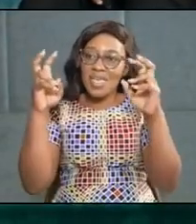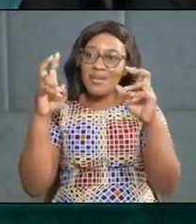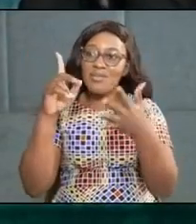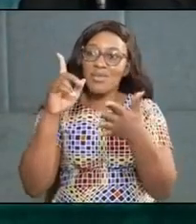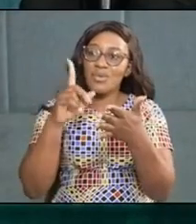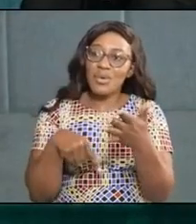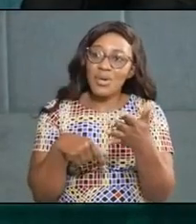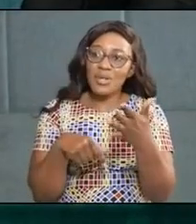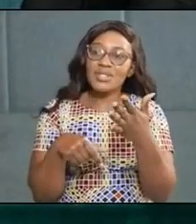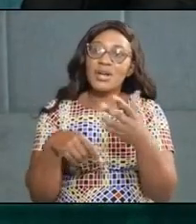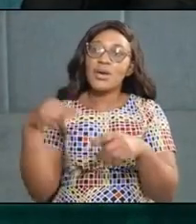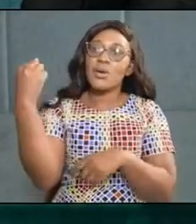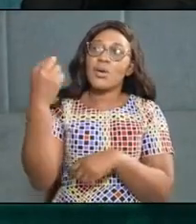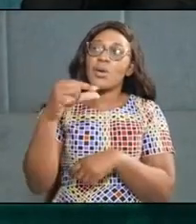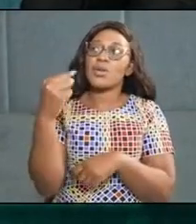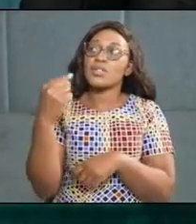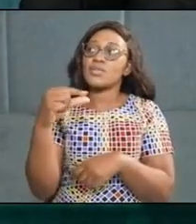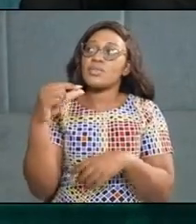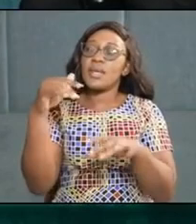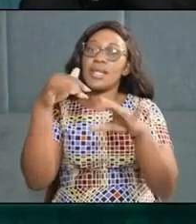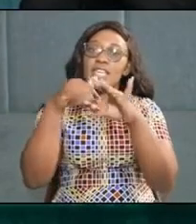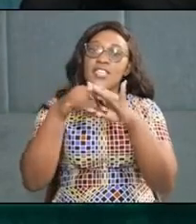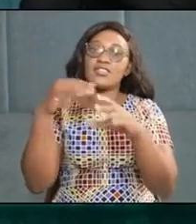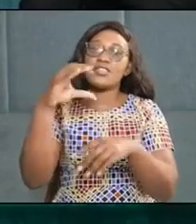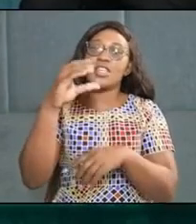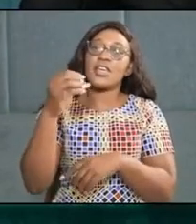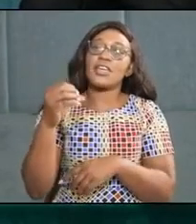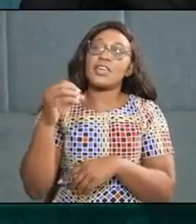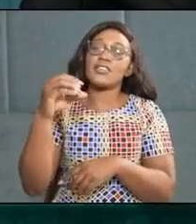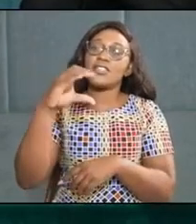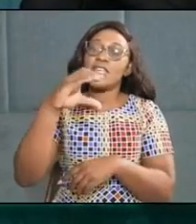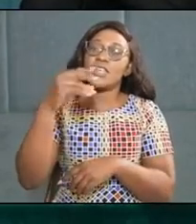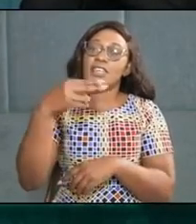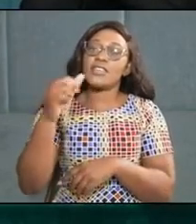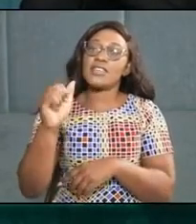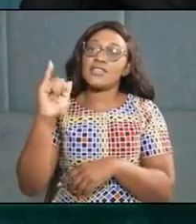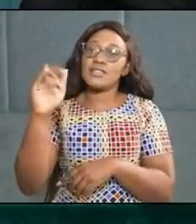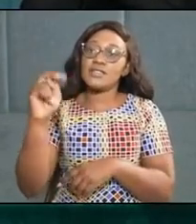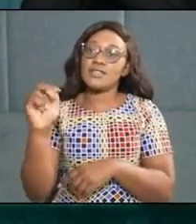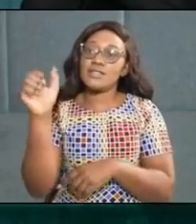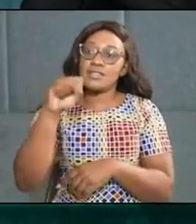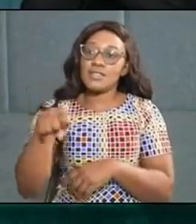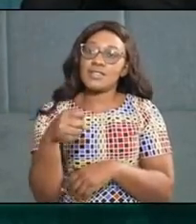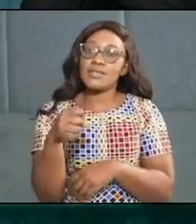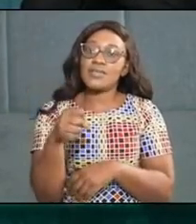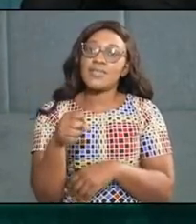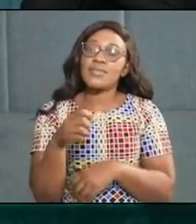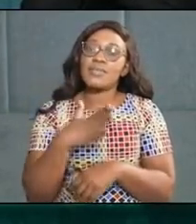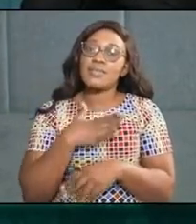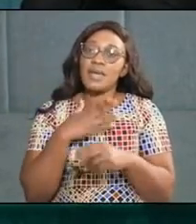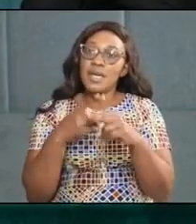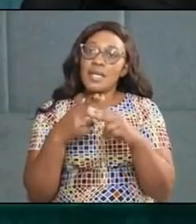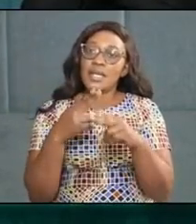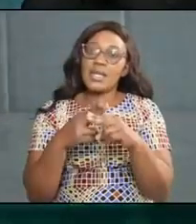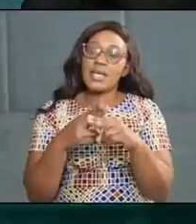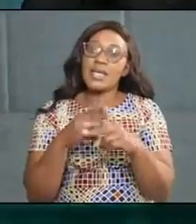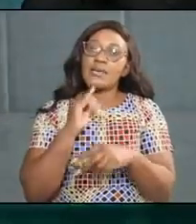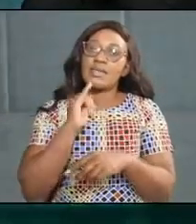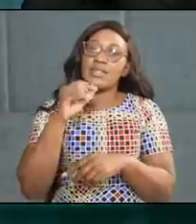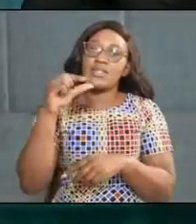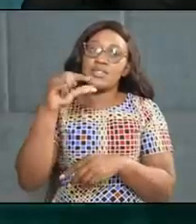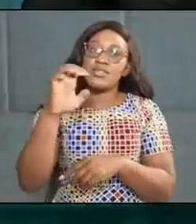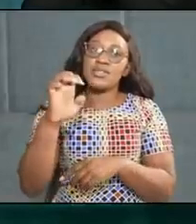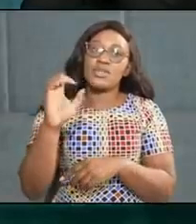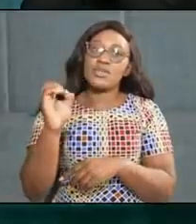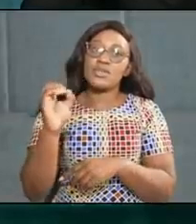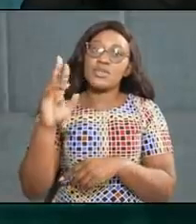been Gospel in Chains. Children, my name is George. Today we study from the book of Acts chapter